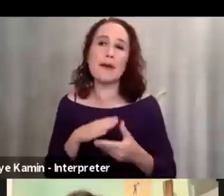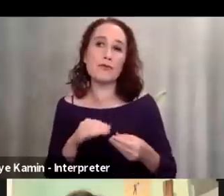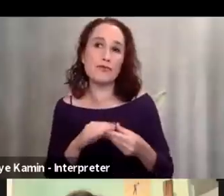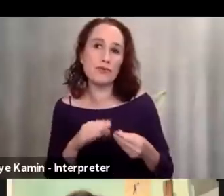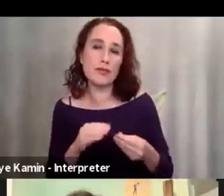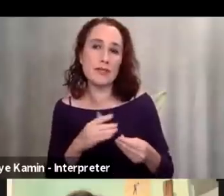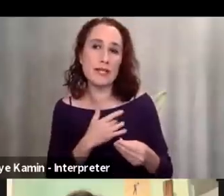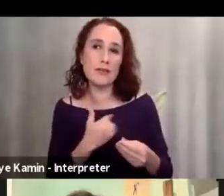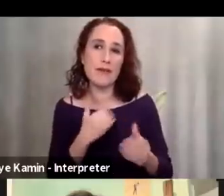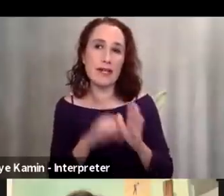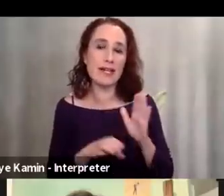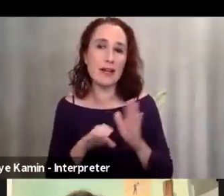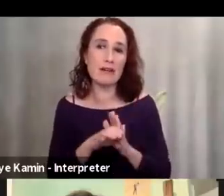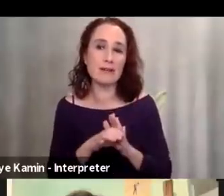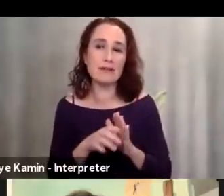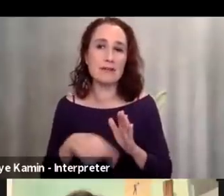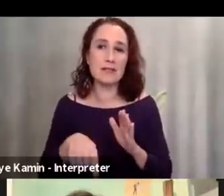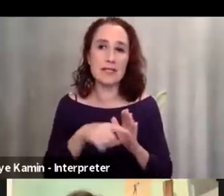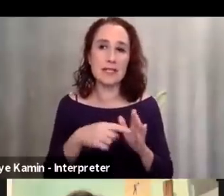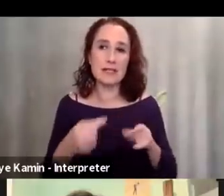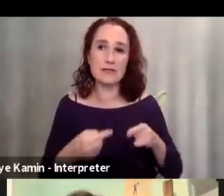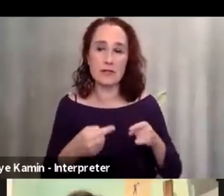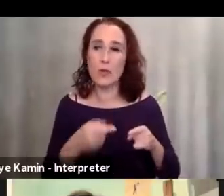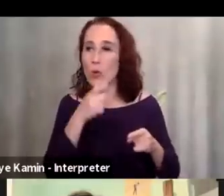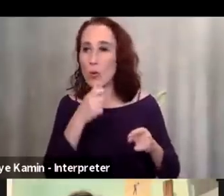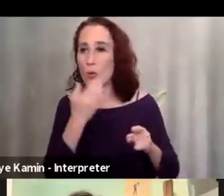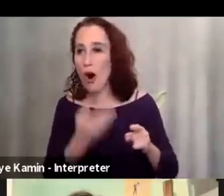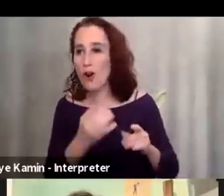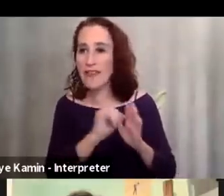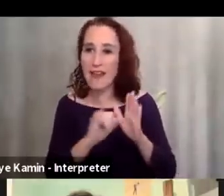are struggling with their identities or